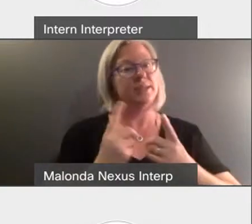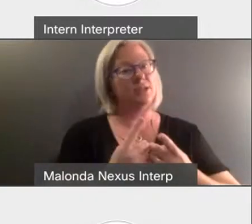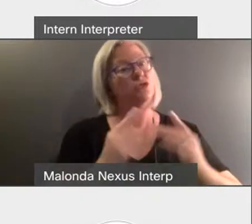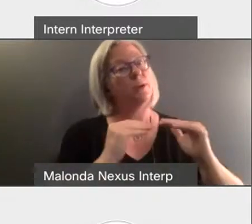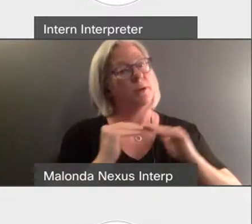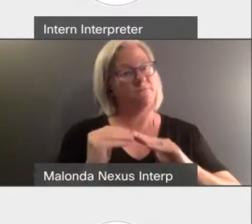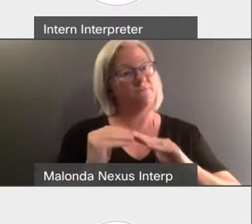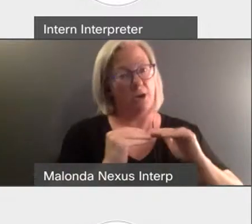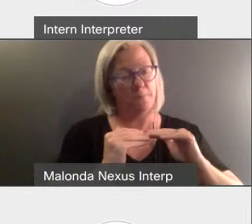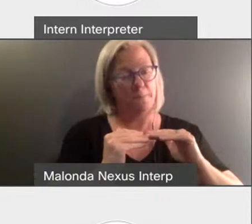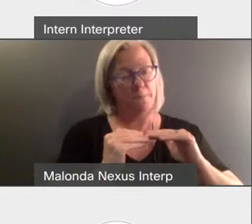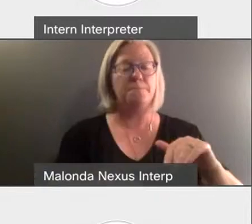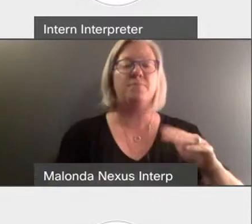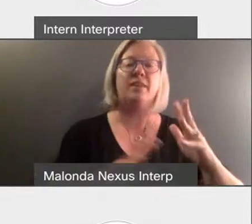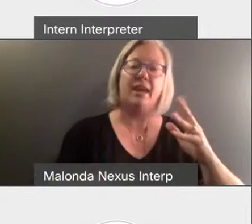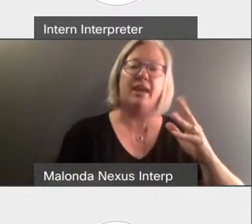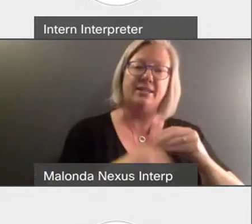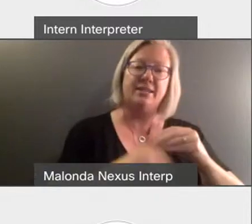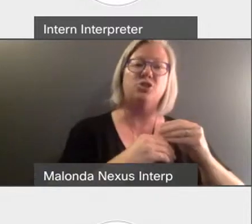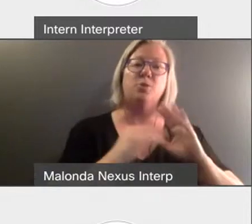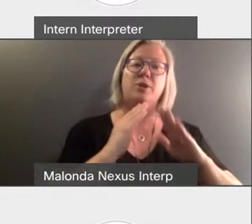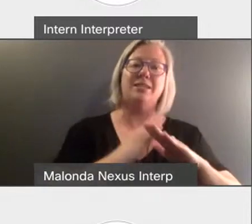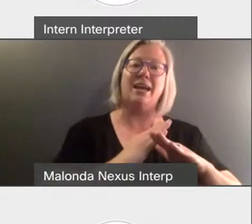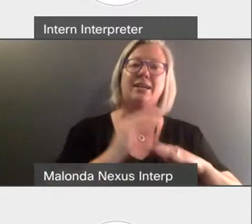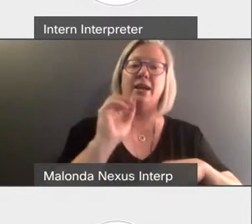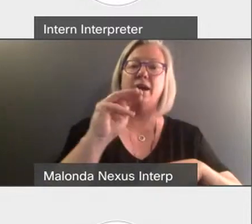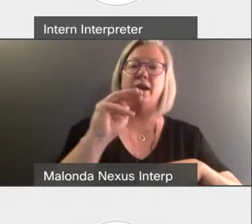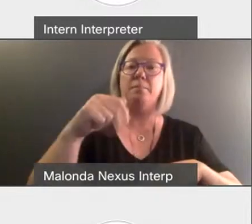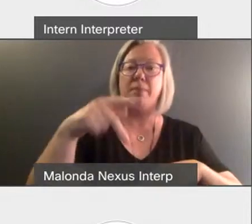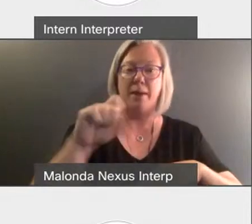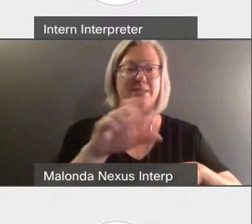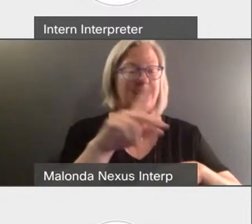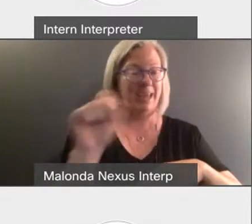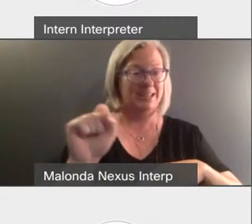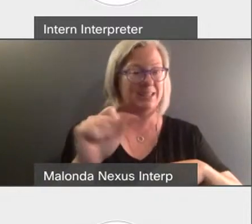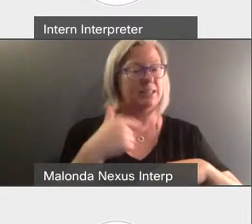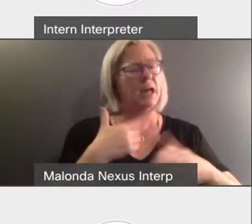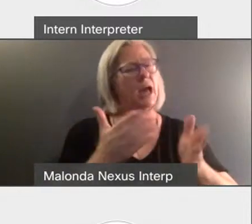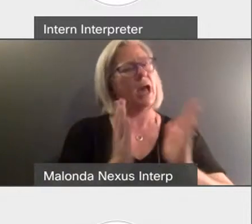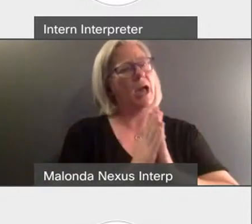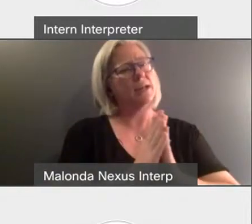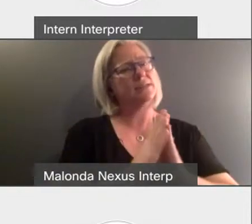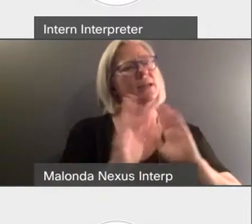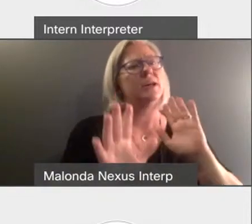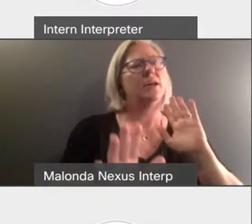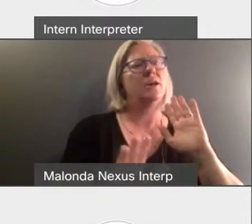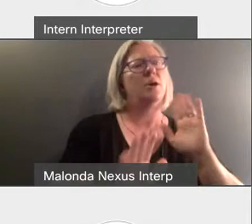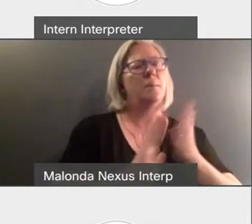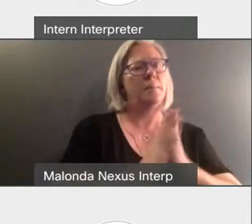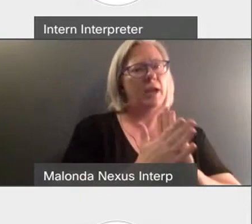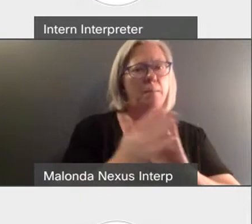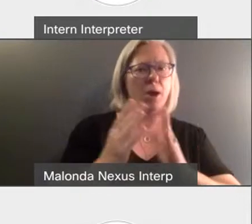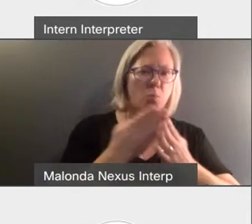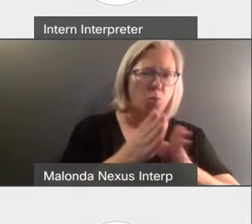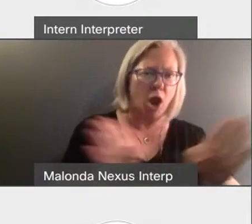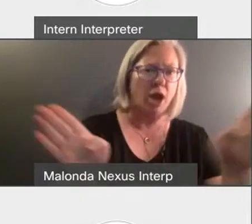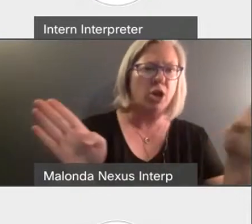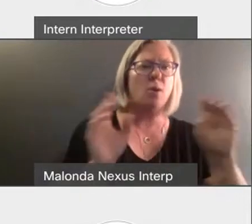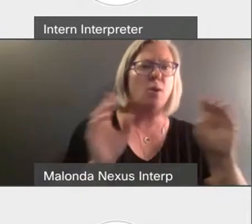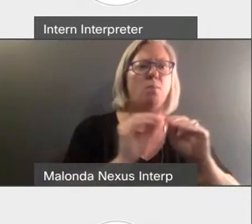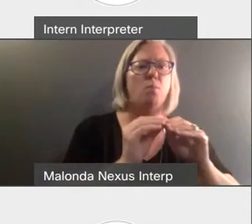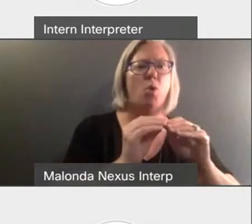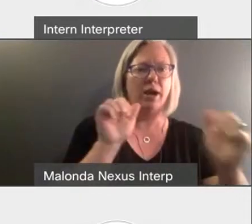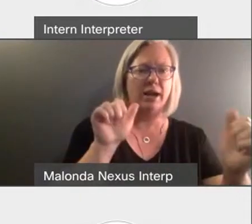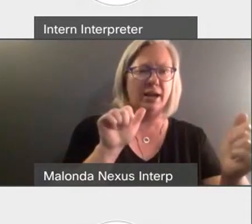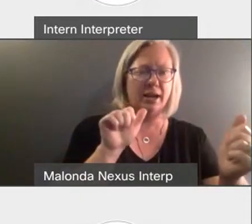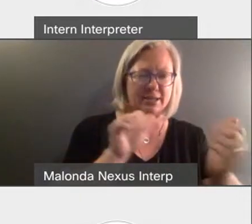fair. In addition to protecting our maps in Kansas, I ask that the public engagement process becomes broader, more intentional, and more accessible.